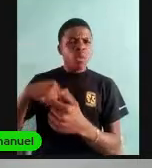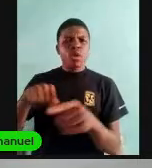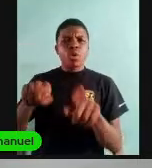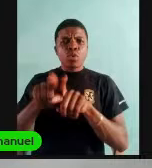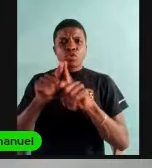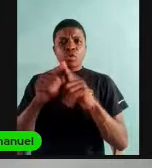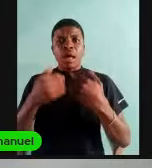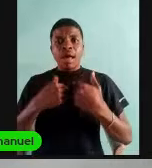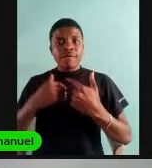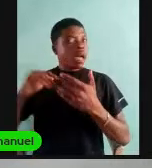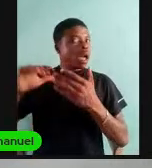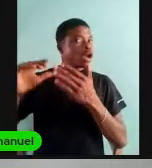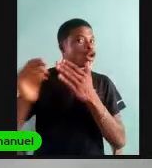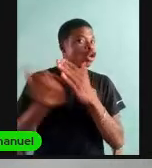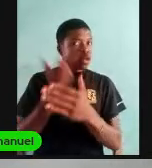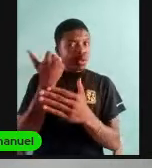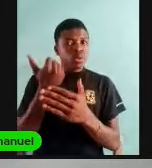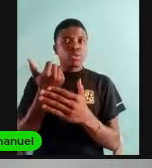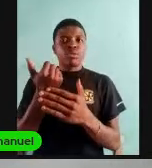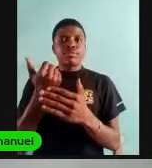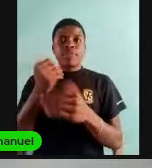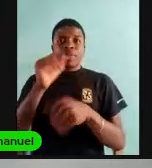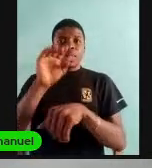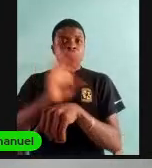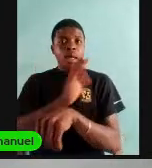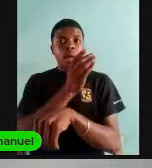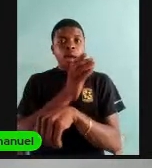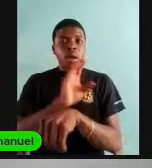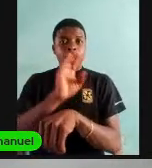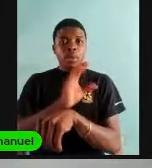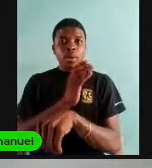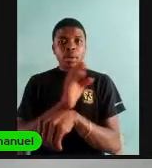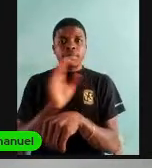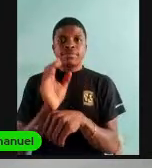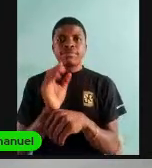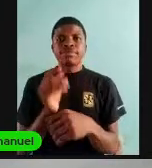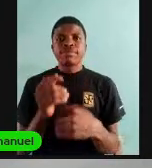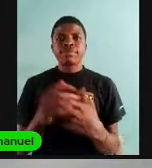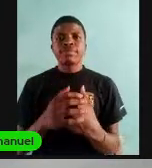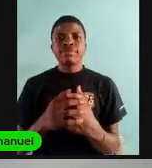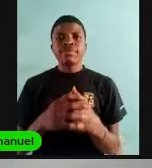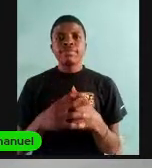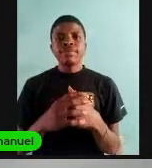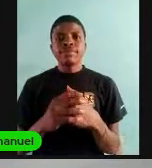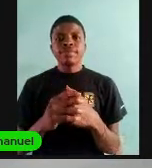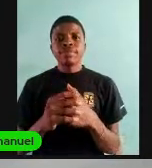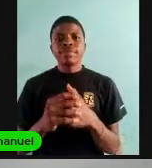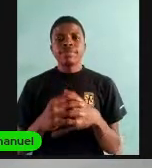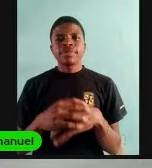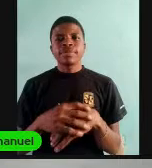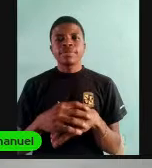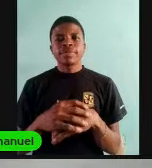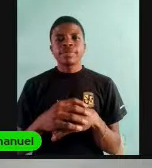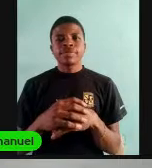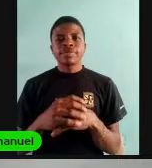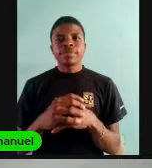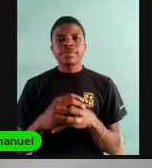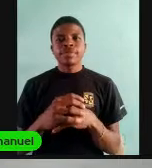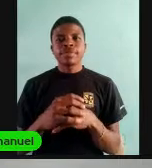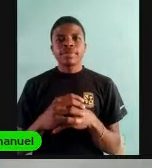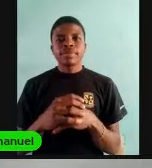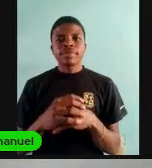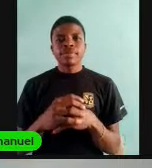and then and then you can see this was a Mac iOS system. Apart from that, we have the